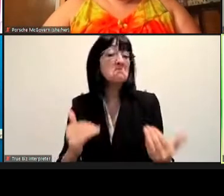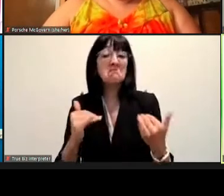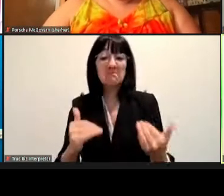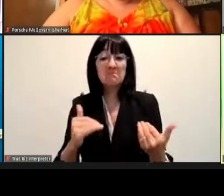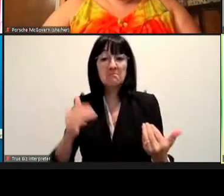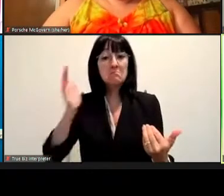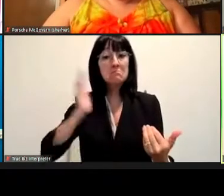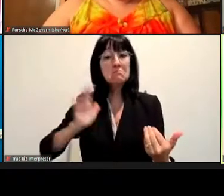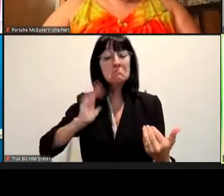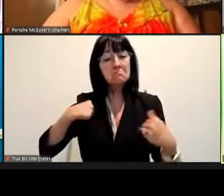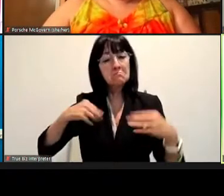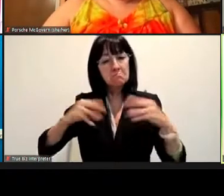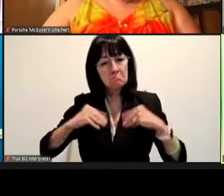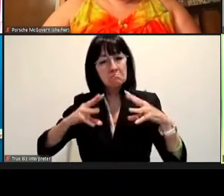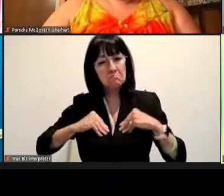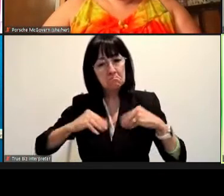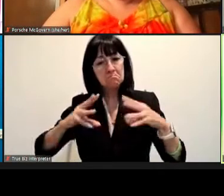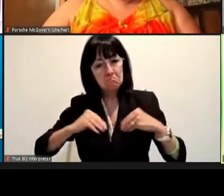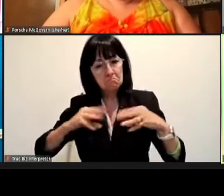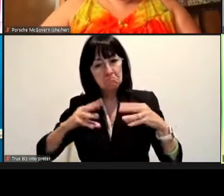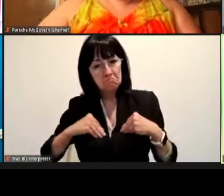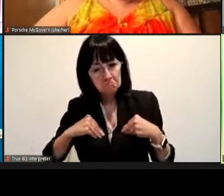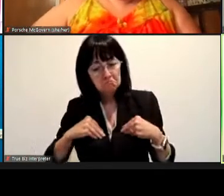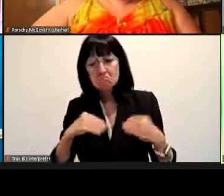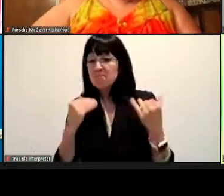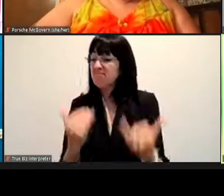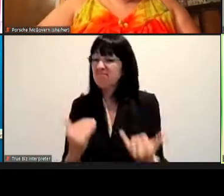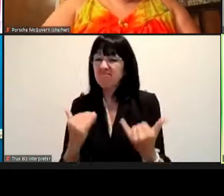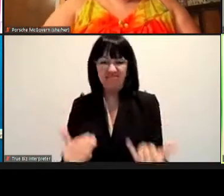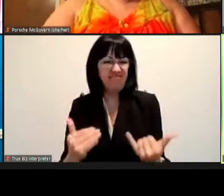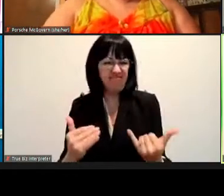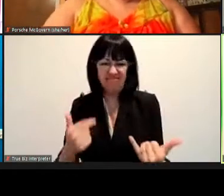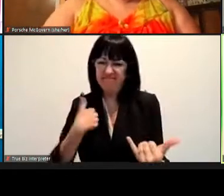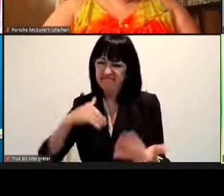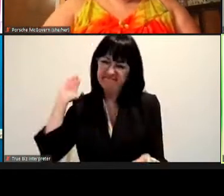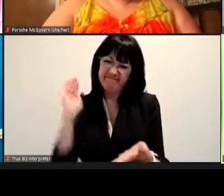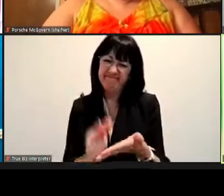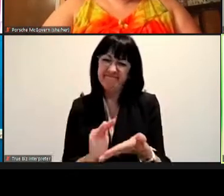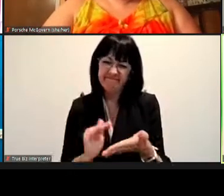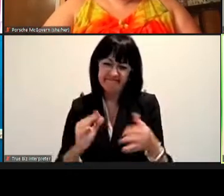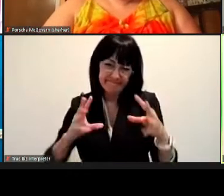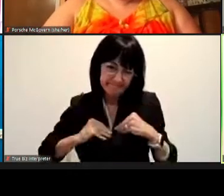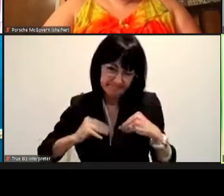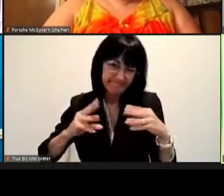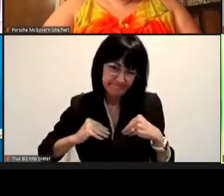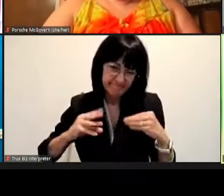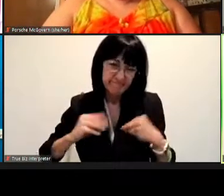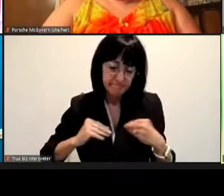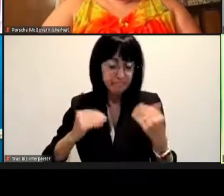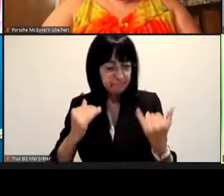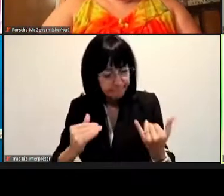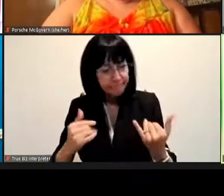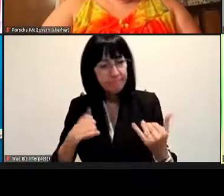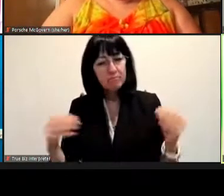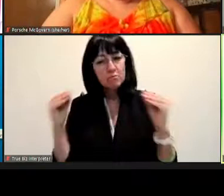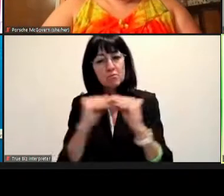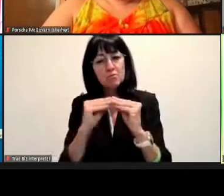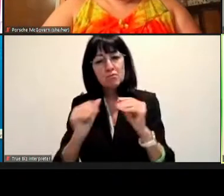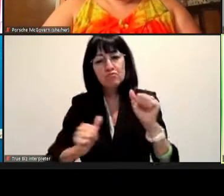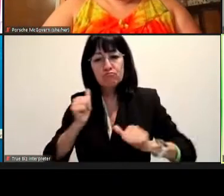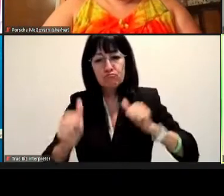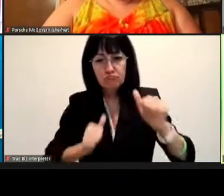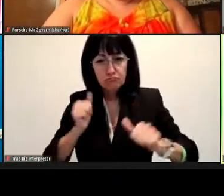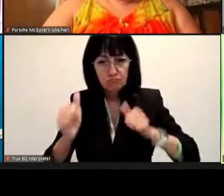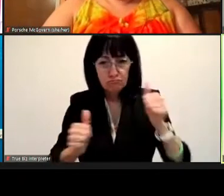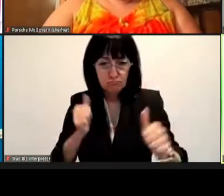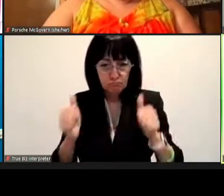I used to do. And it is also counter to a lot of, I think, the social training that I was raised with, and that a lot